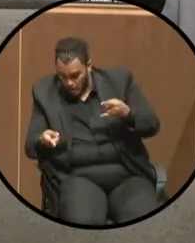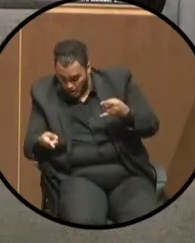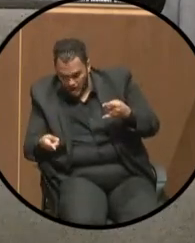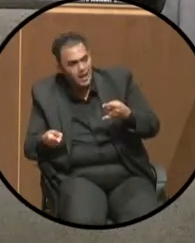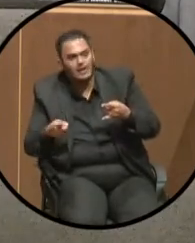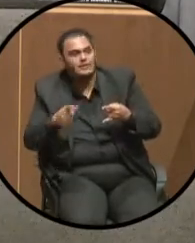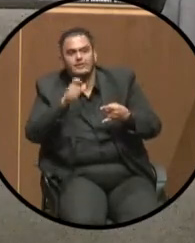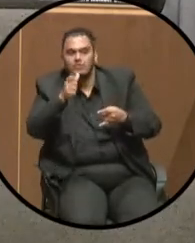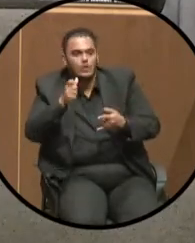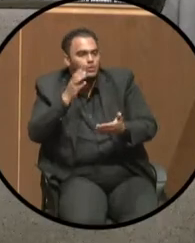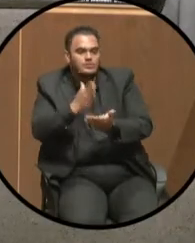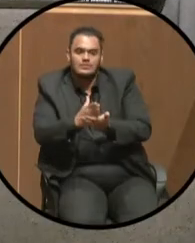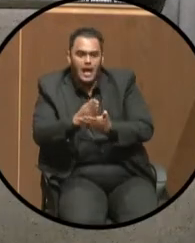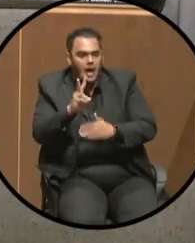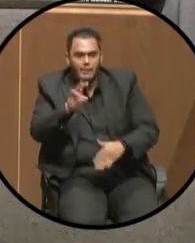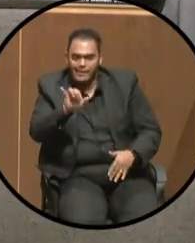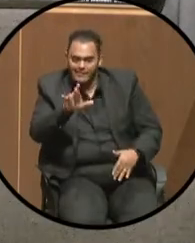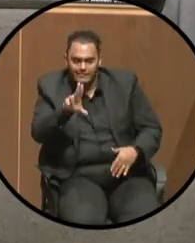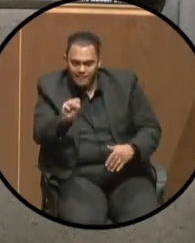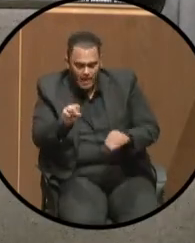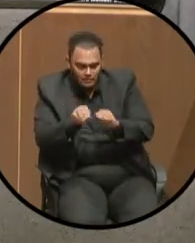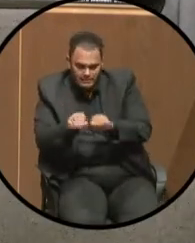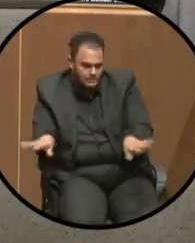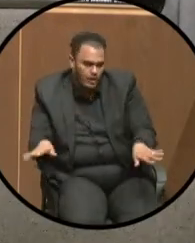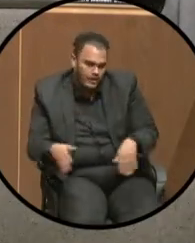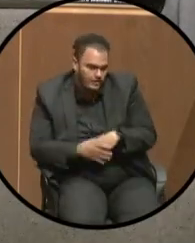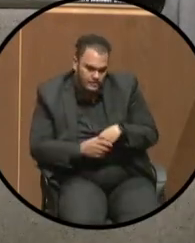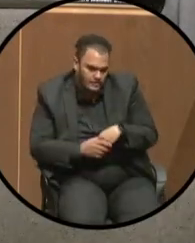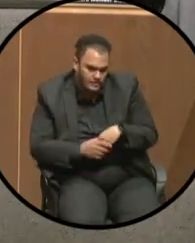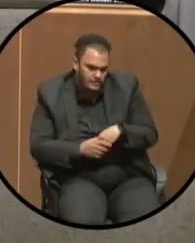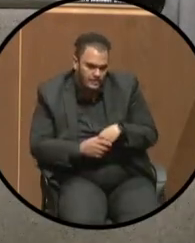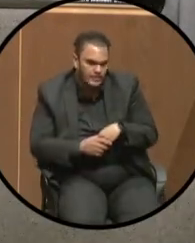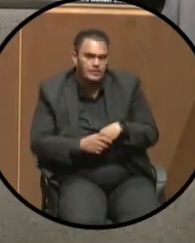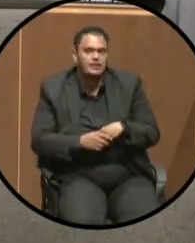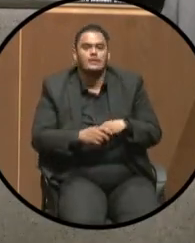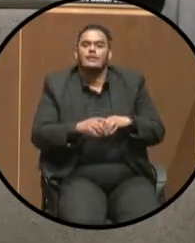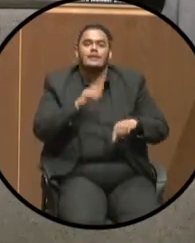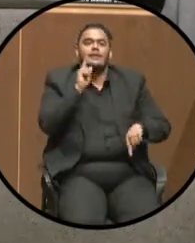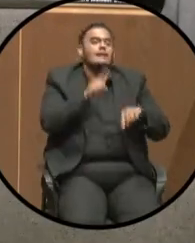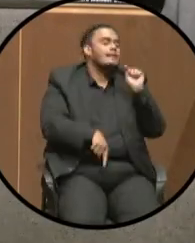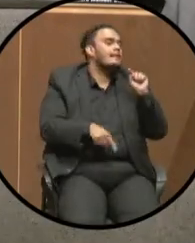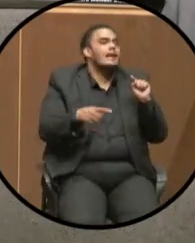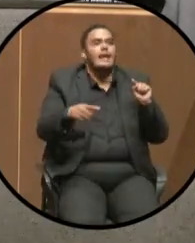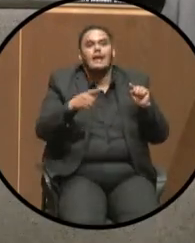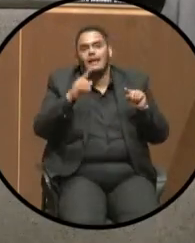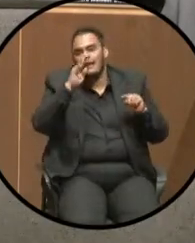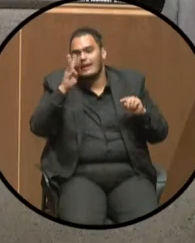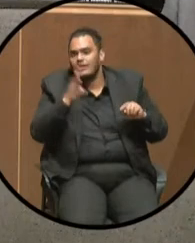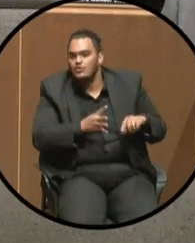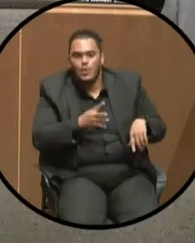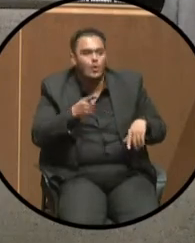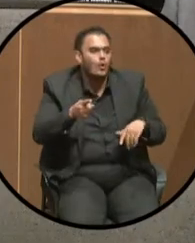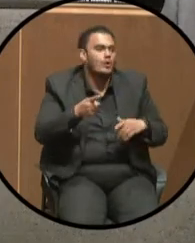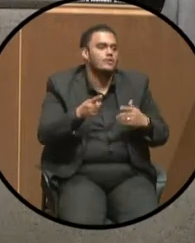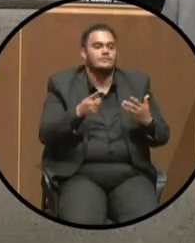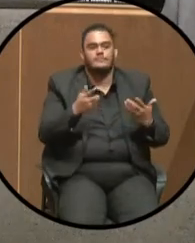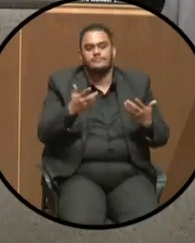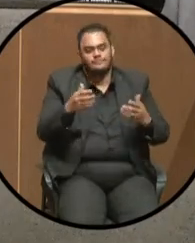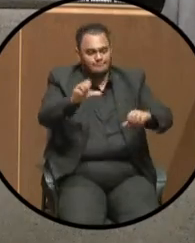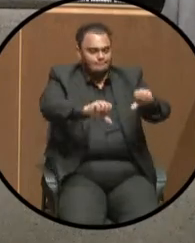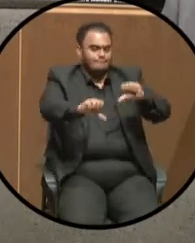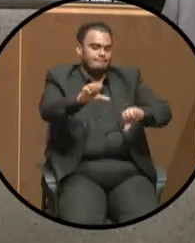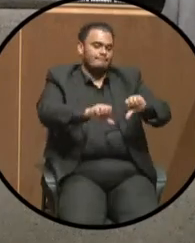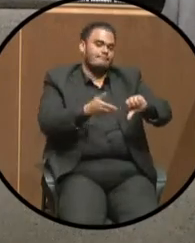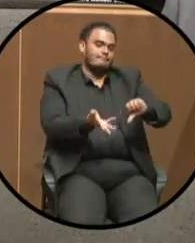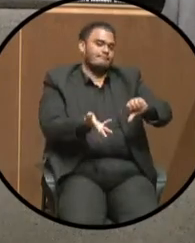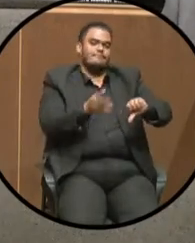they do not stop virus spread. We cannot ignore the full science. When the mask mandate was put into place, we